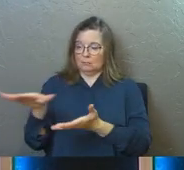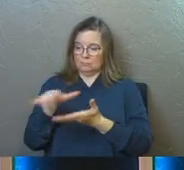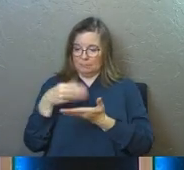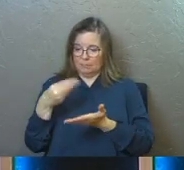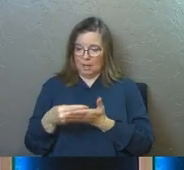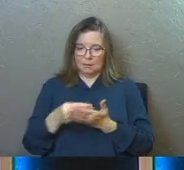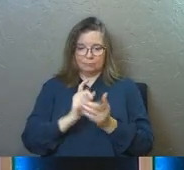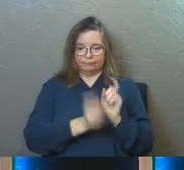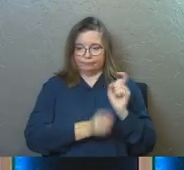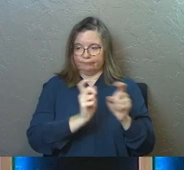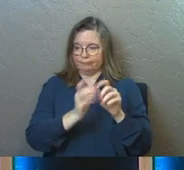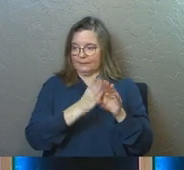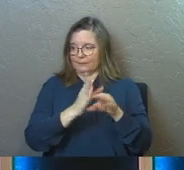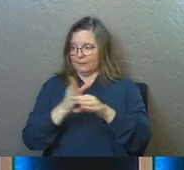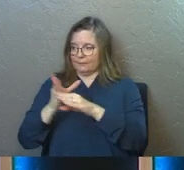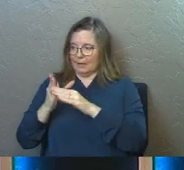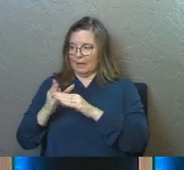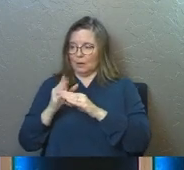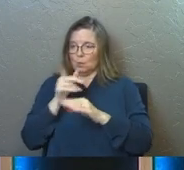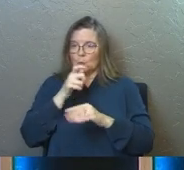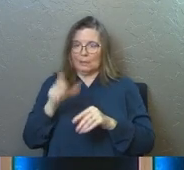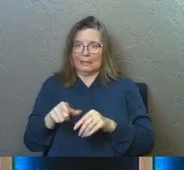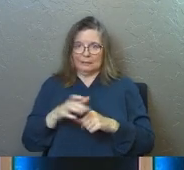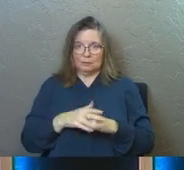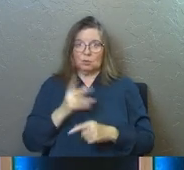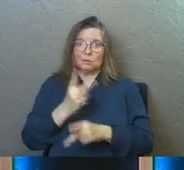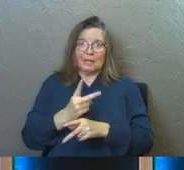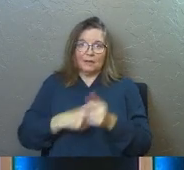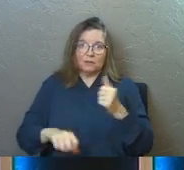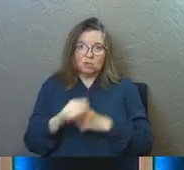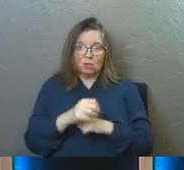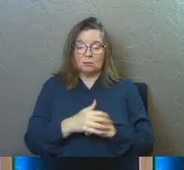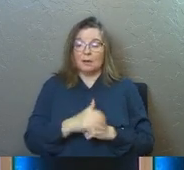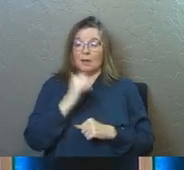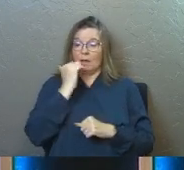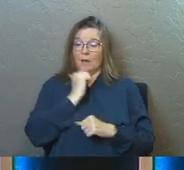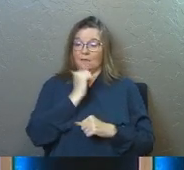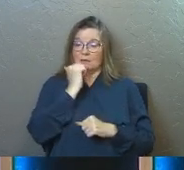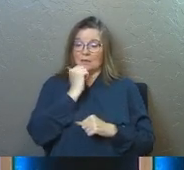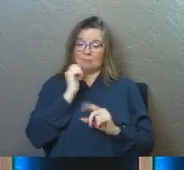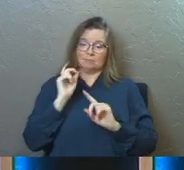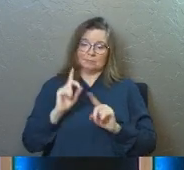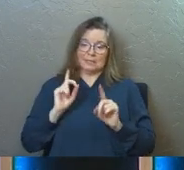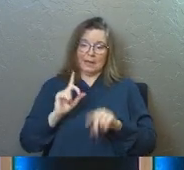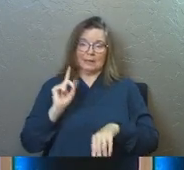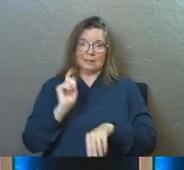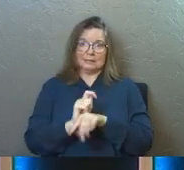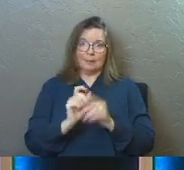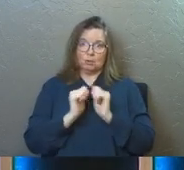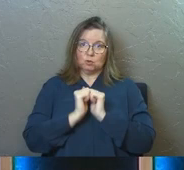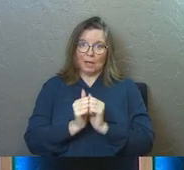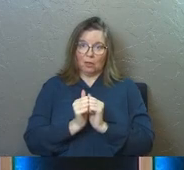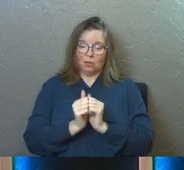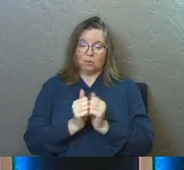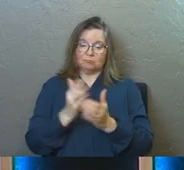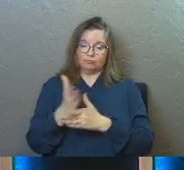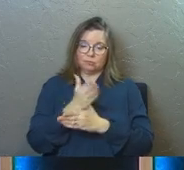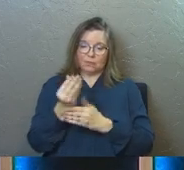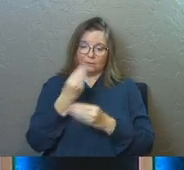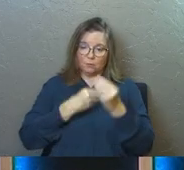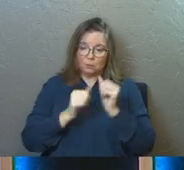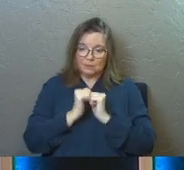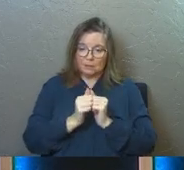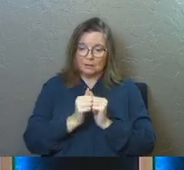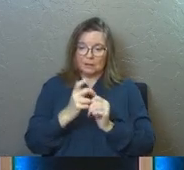proceeds to all as any had need," just taking care of one another. "And day by day, attending the temple together and breaking bread in their homes,